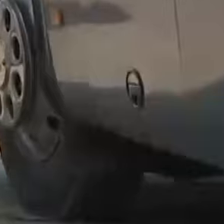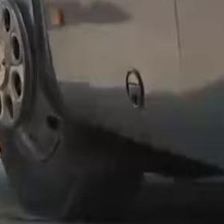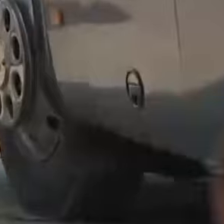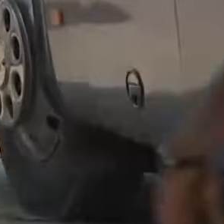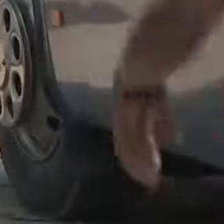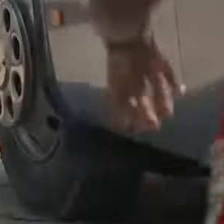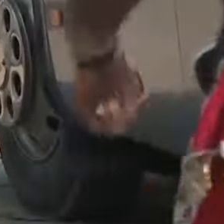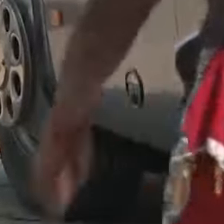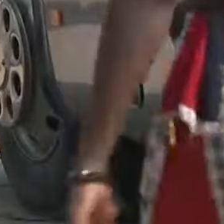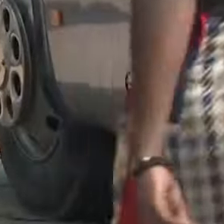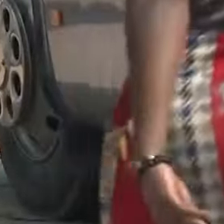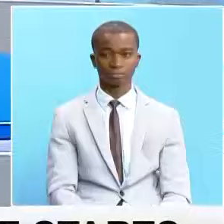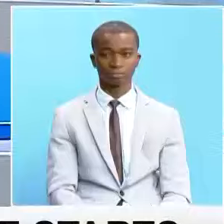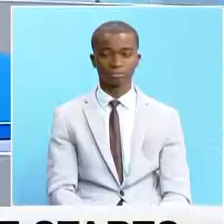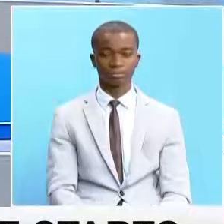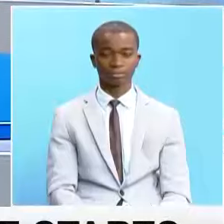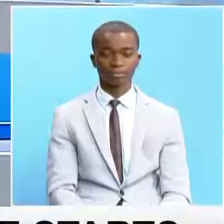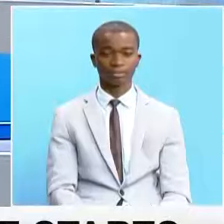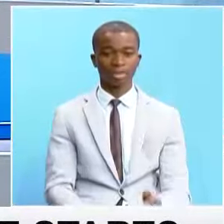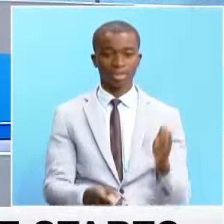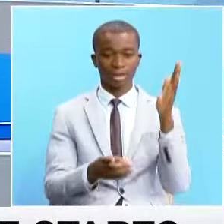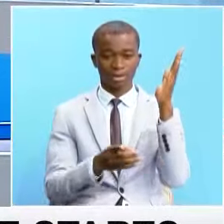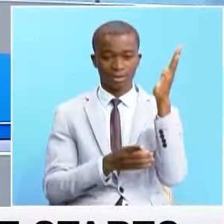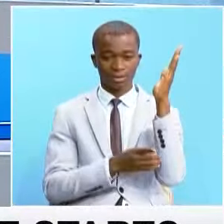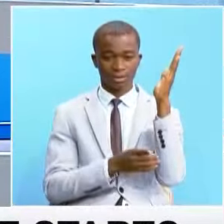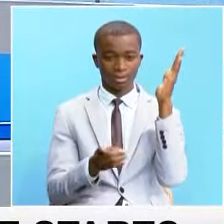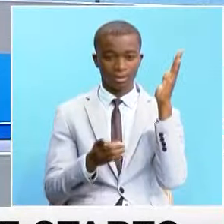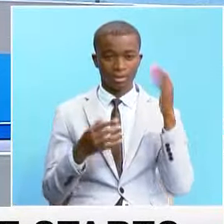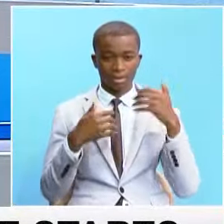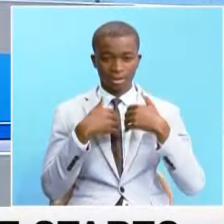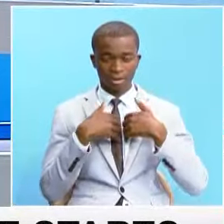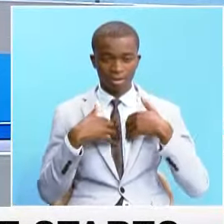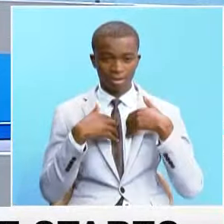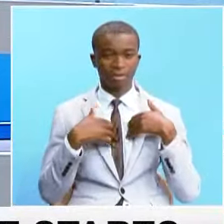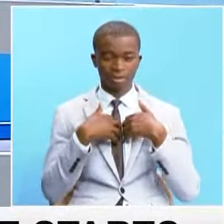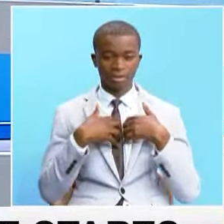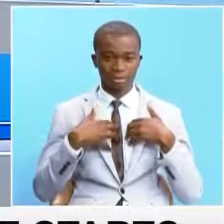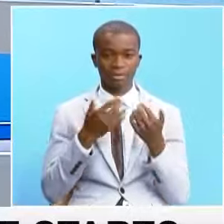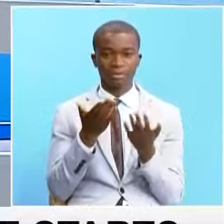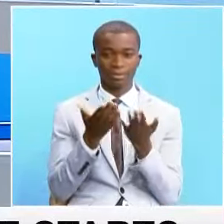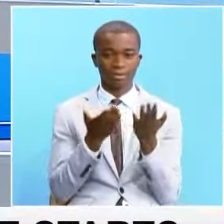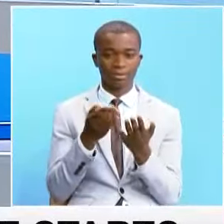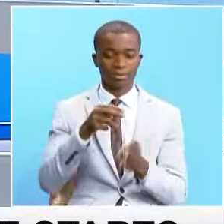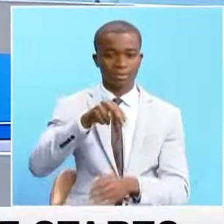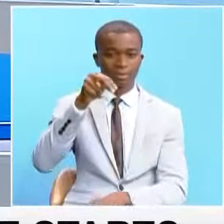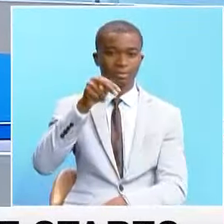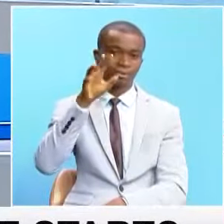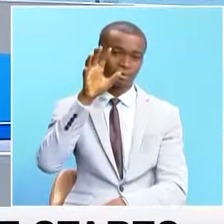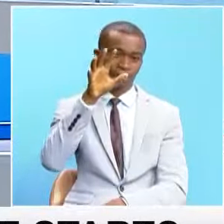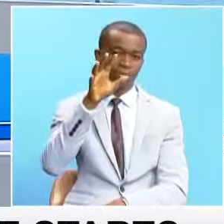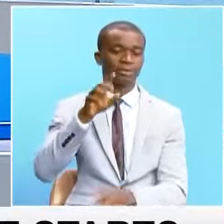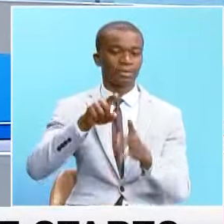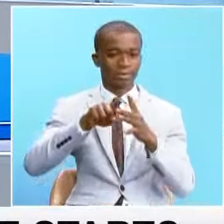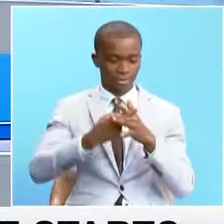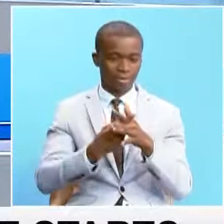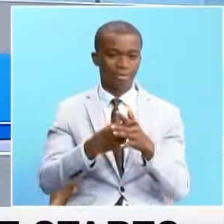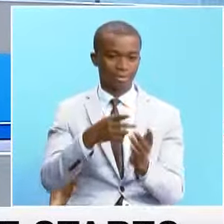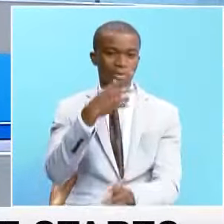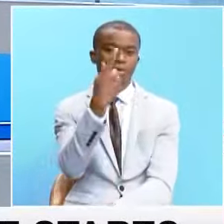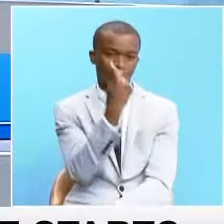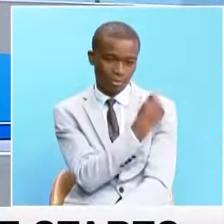Chwende for ZANIS in Lusaka. The Department of Veterinary Services in Northern Province has commenced the vaccination exercise